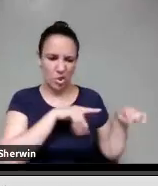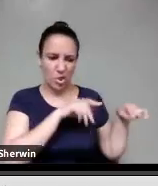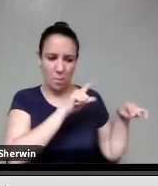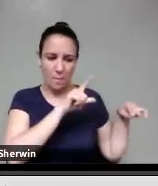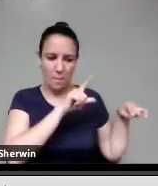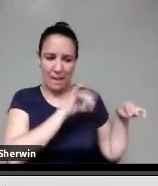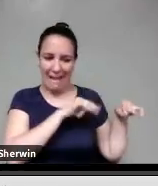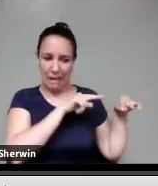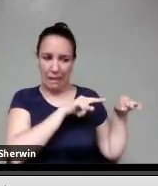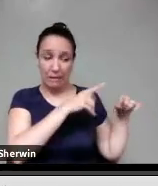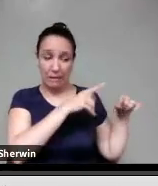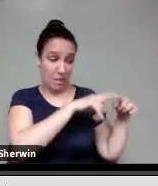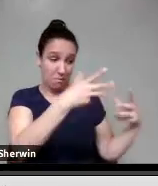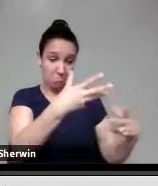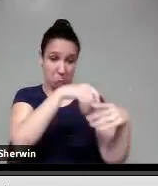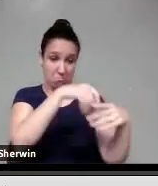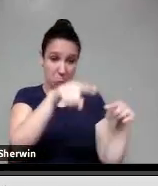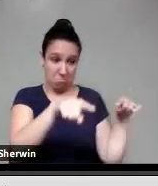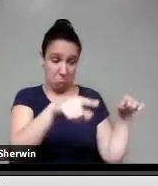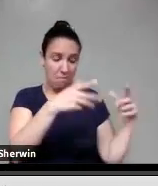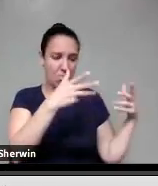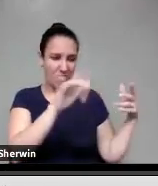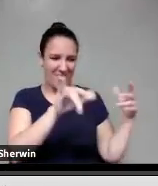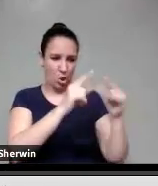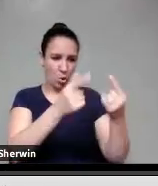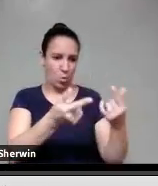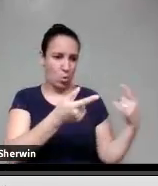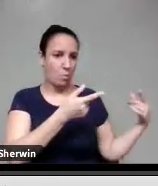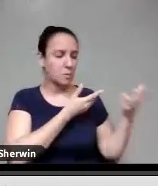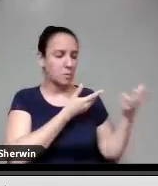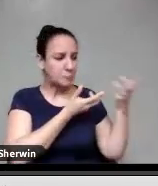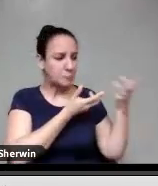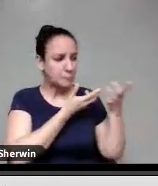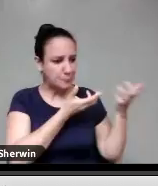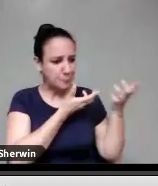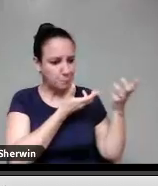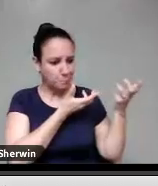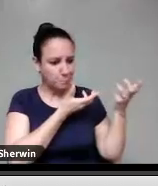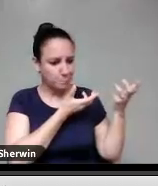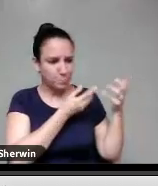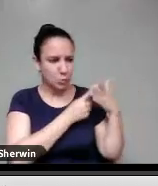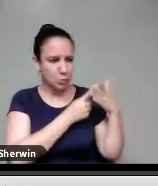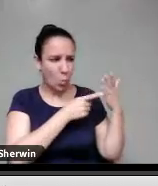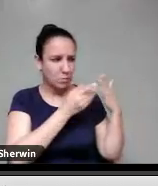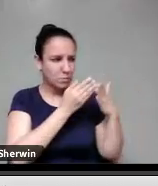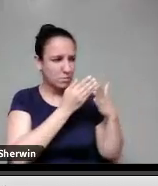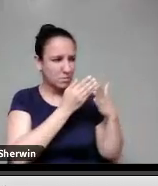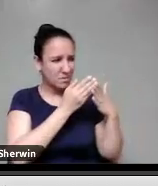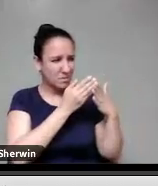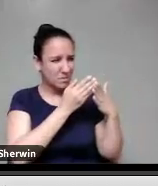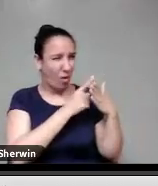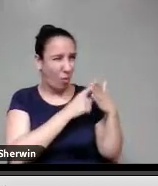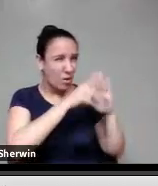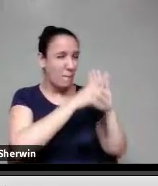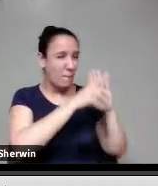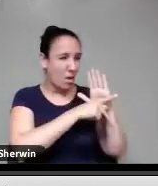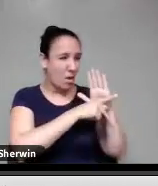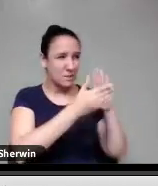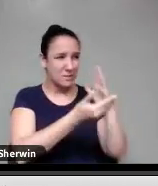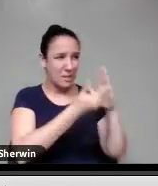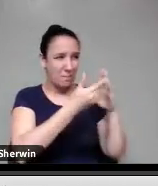group that's going to go with you, or if you don't have one, thinking this through yourself, what are some of the policies and rules that might keep this